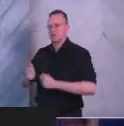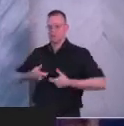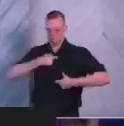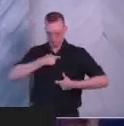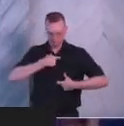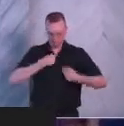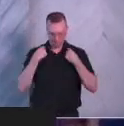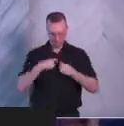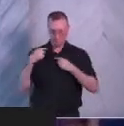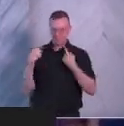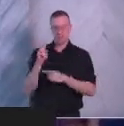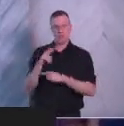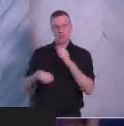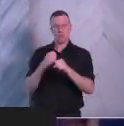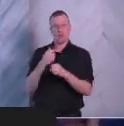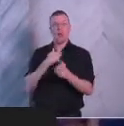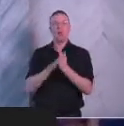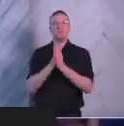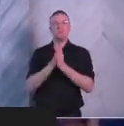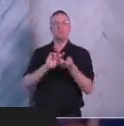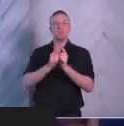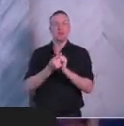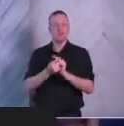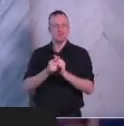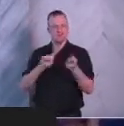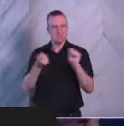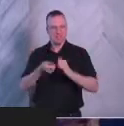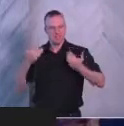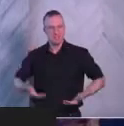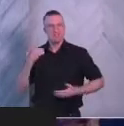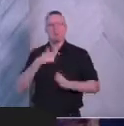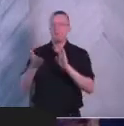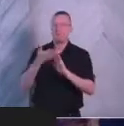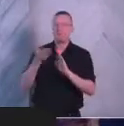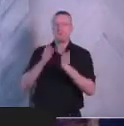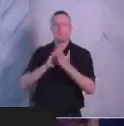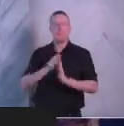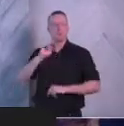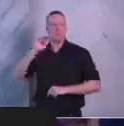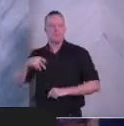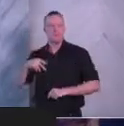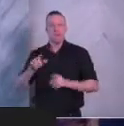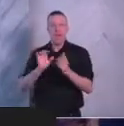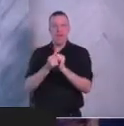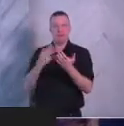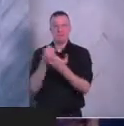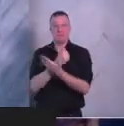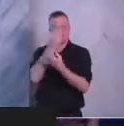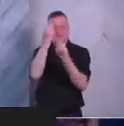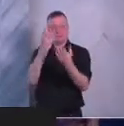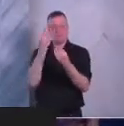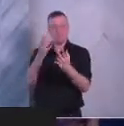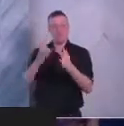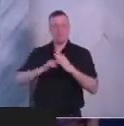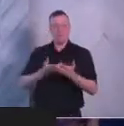which is, I want to be the change. And that's why I'm running for member of parliament. But how we get our source of information,